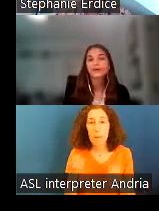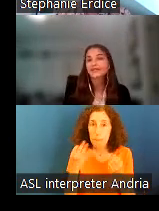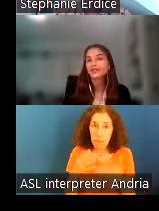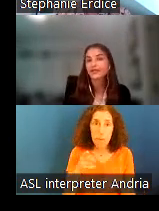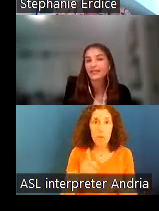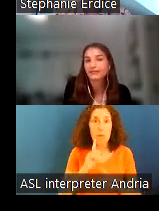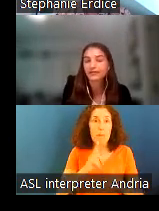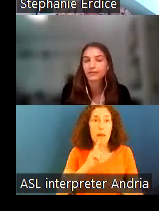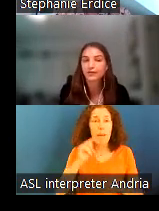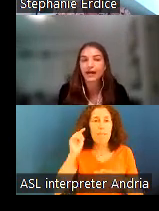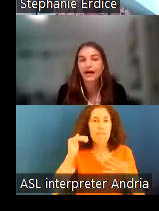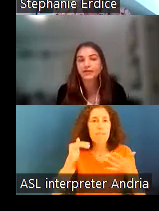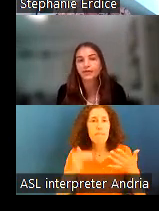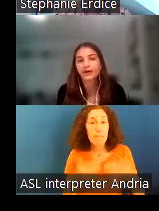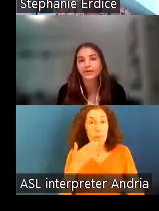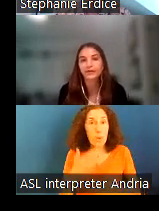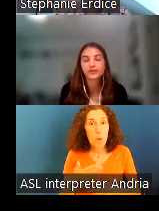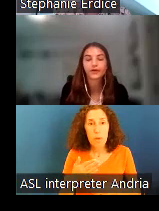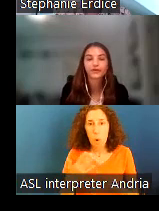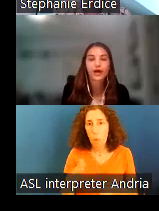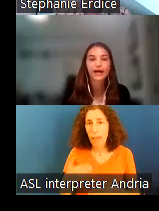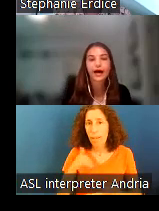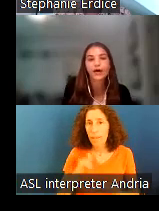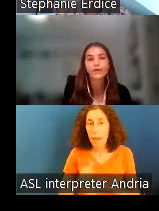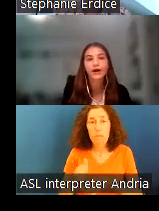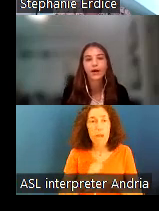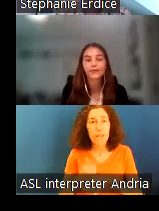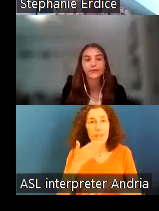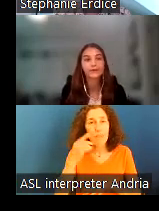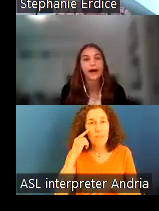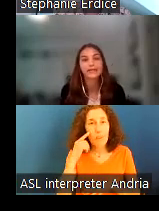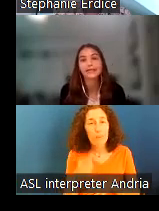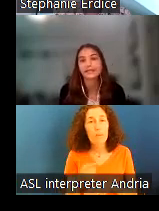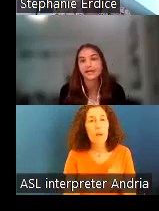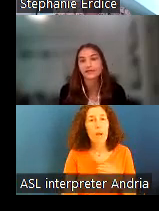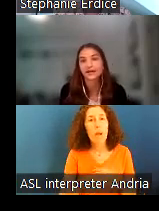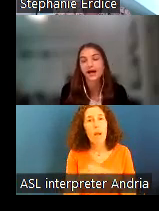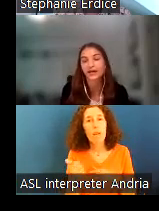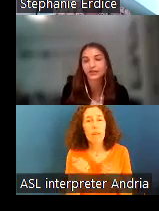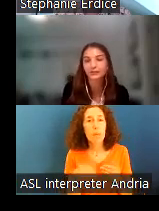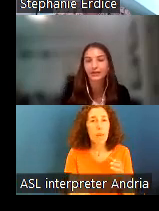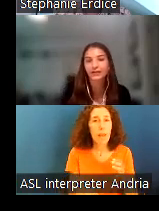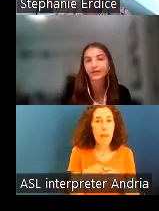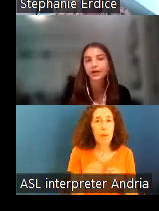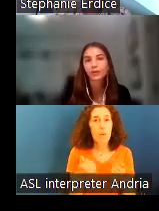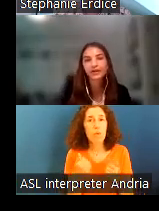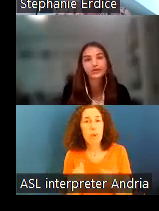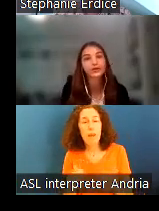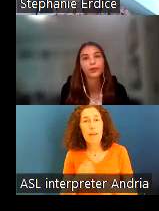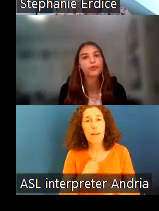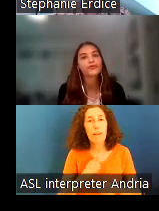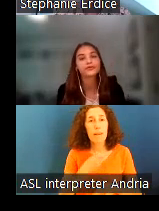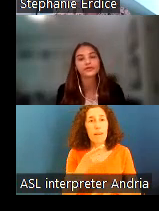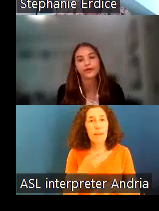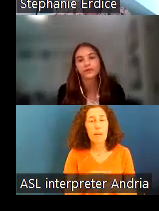And what are some additional activities maybe you could add to it, or things you want to try out? Thinking back to that self-care action plan, what